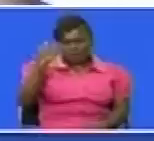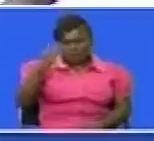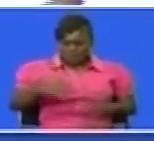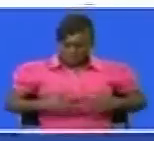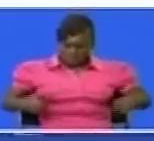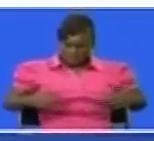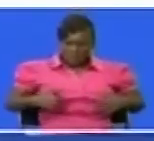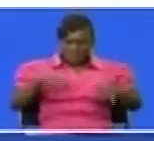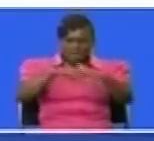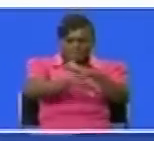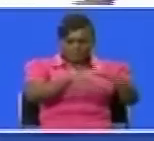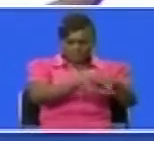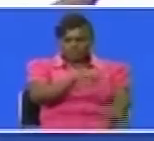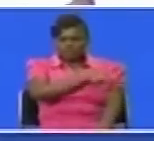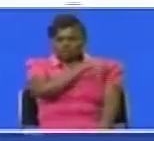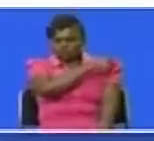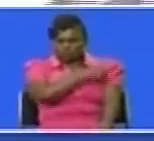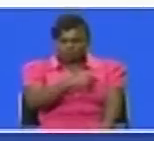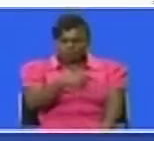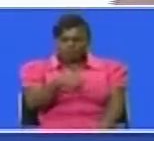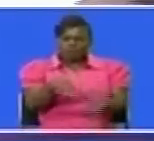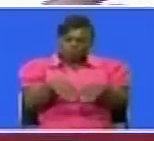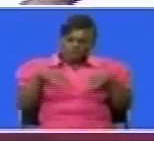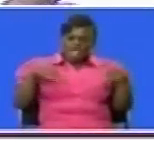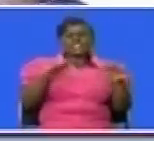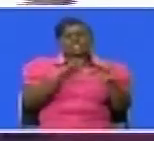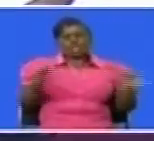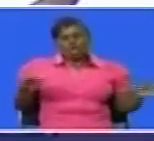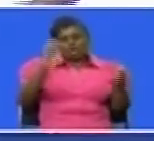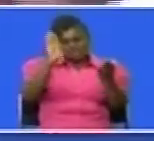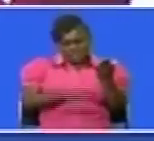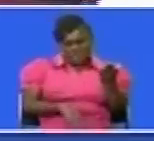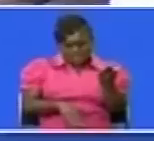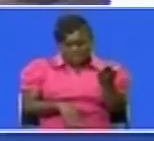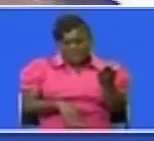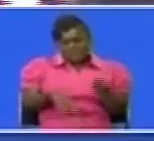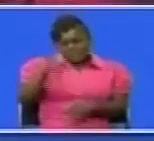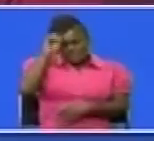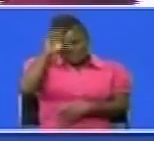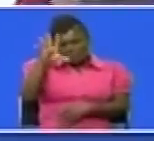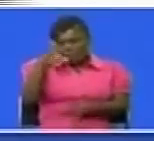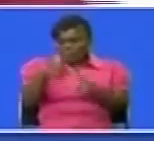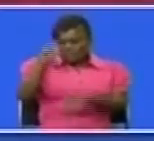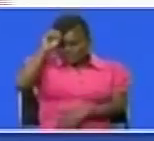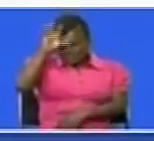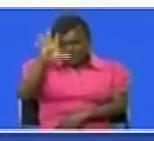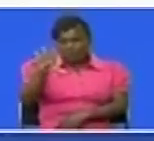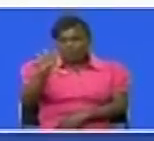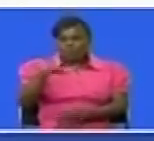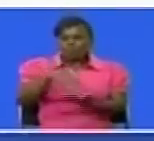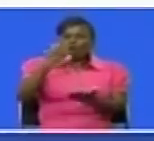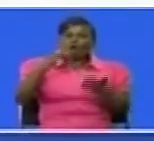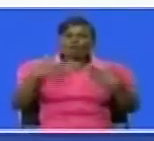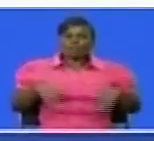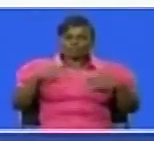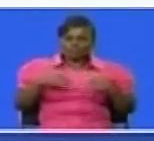So a person accessing hospital in Garissa will take longer than a person accessing hospital in Garissa, in Kiambu. But in Kiambu, there are more people trying